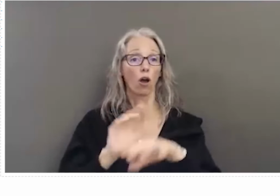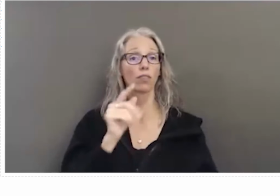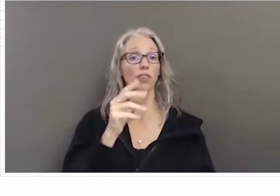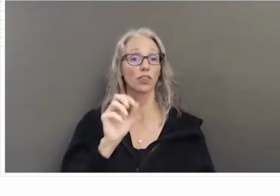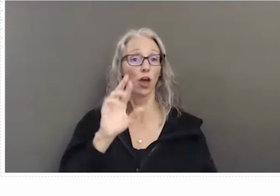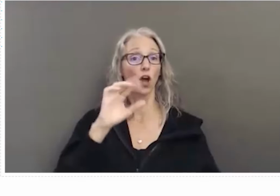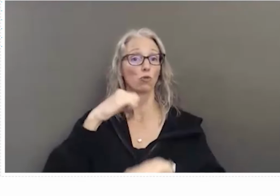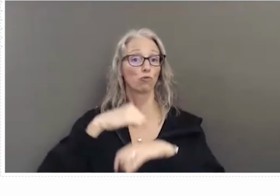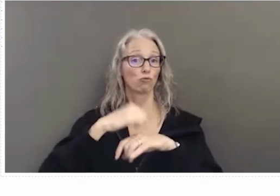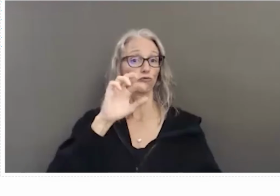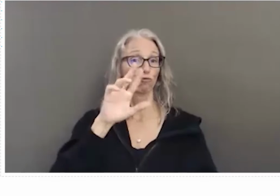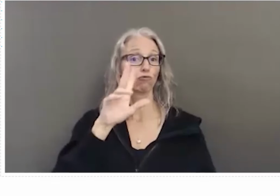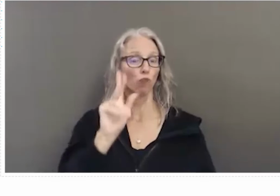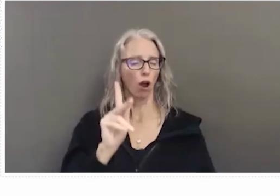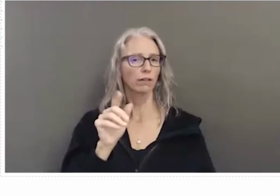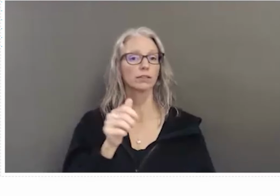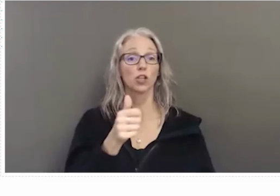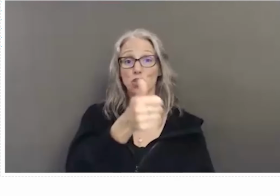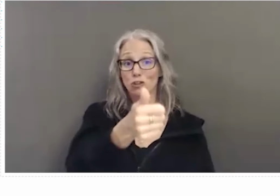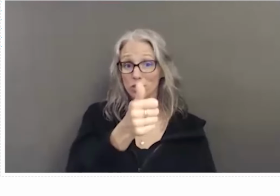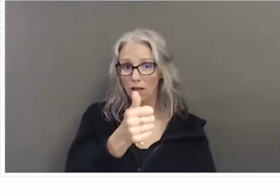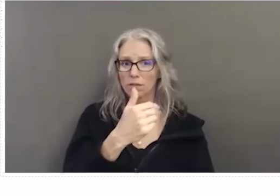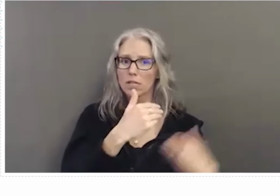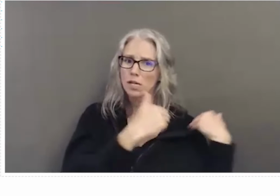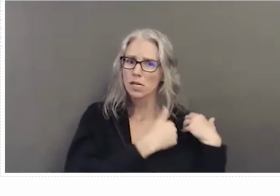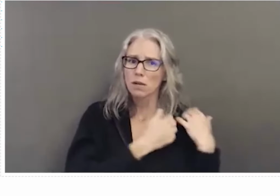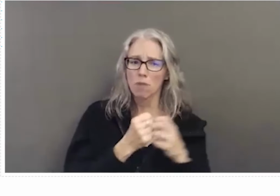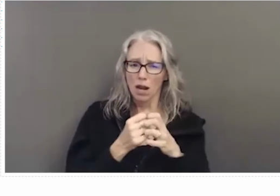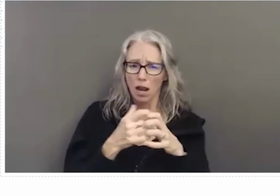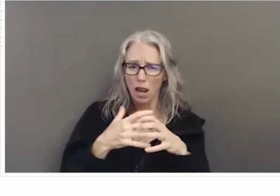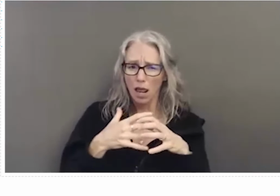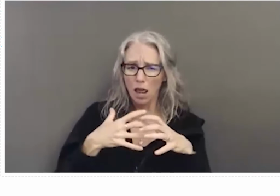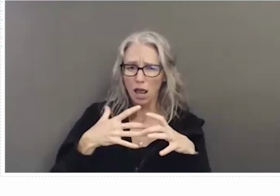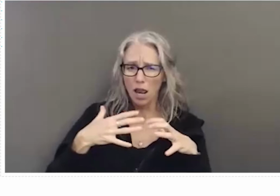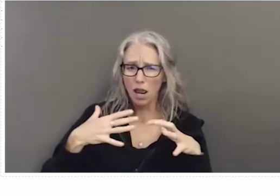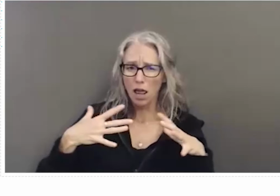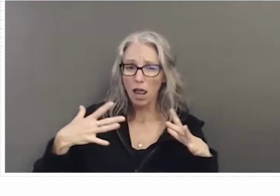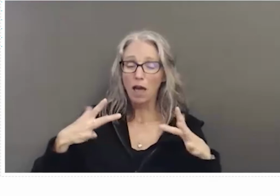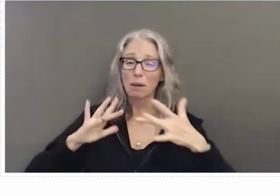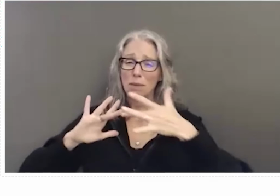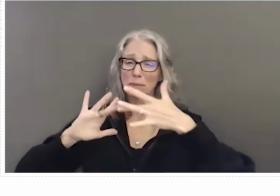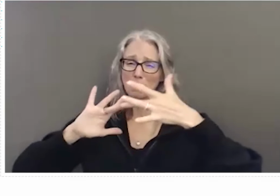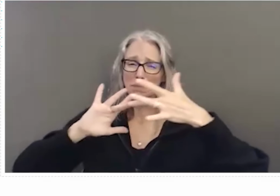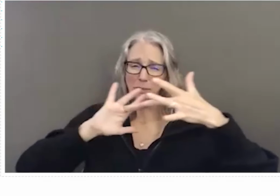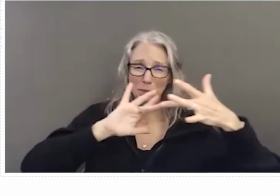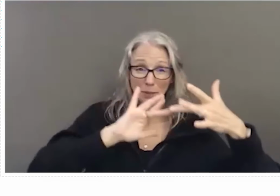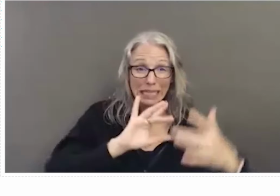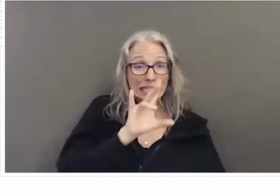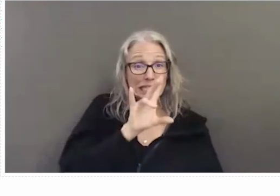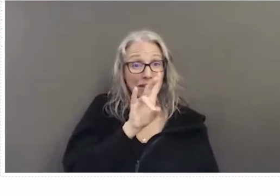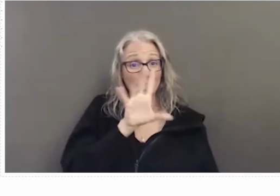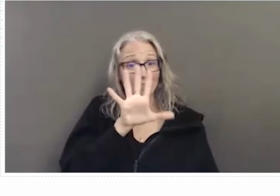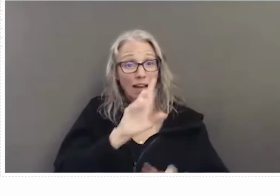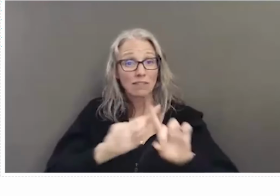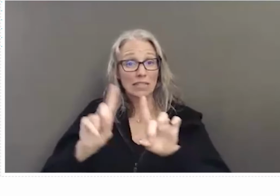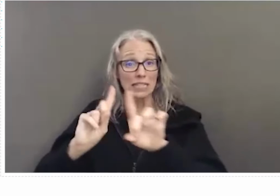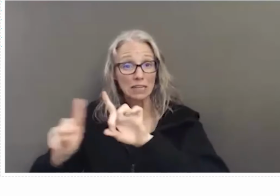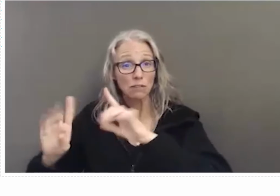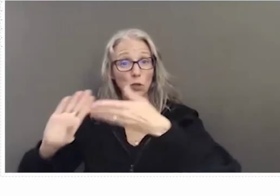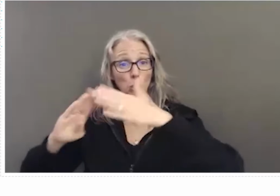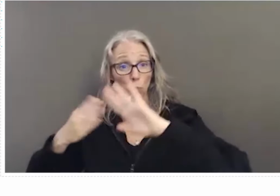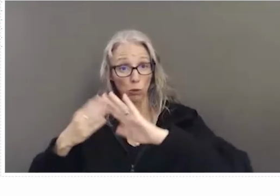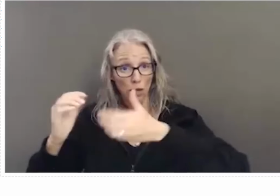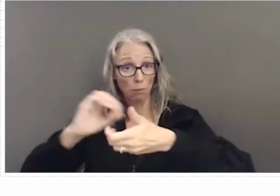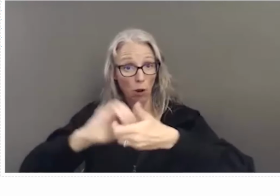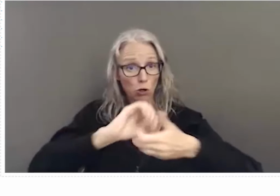quite significantly in forging 75 community partnerships and sponsorships under your leadership. Tell us your secrets.